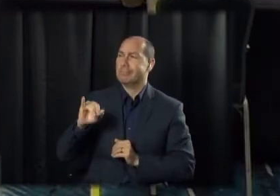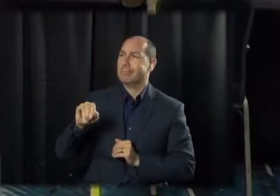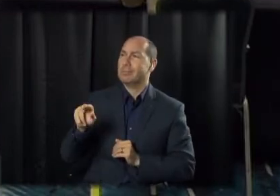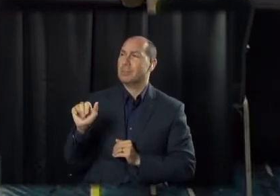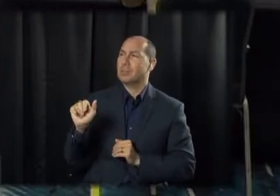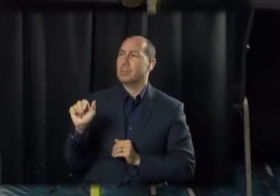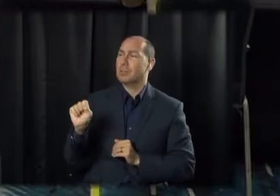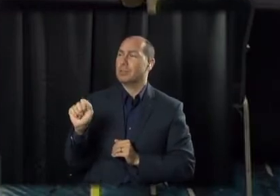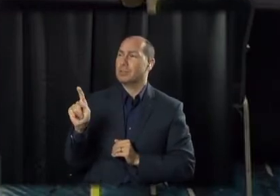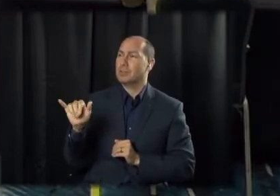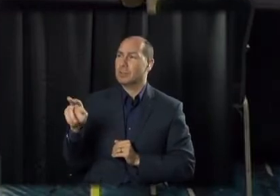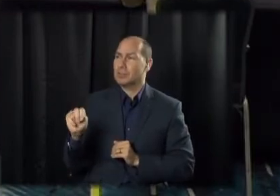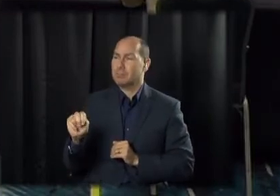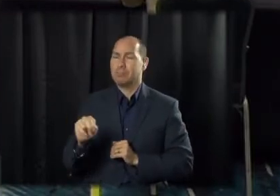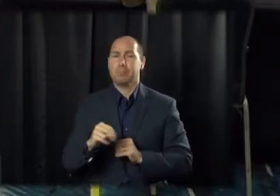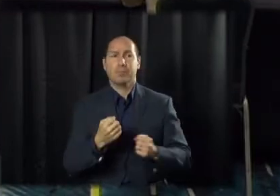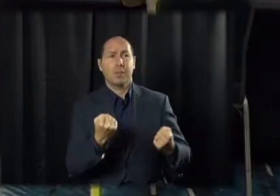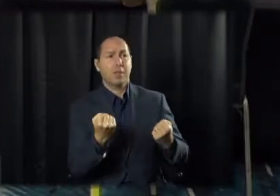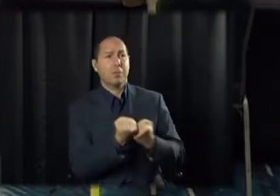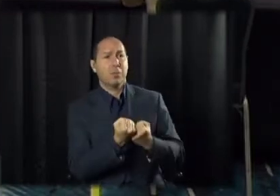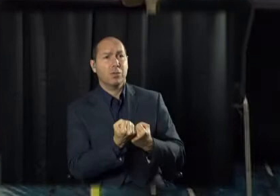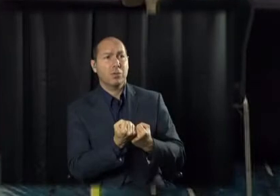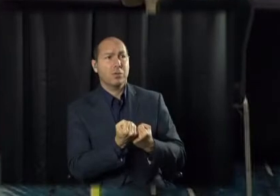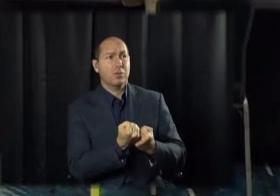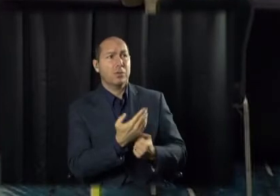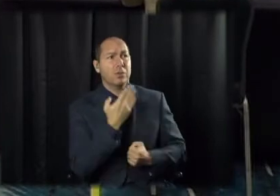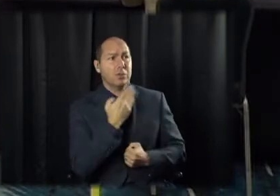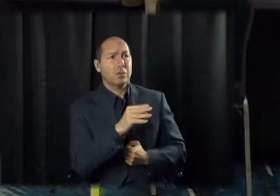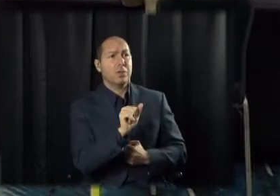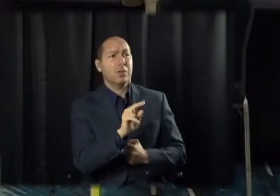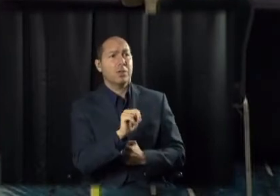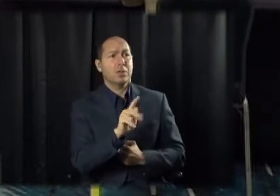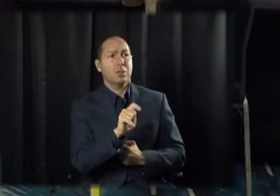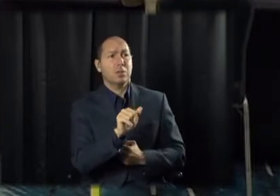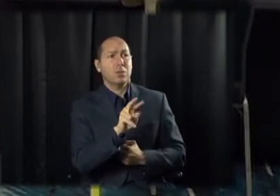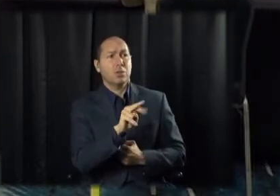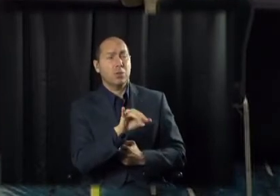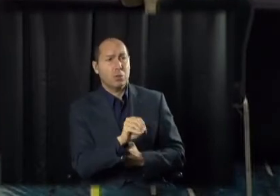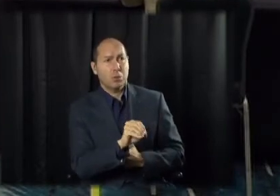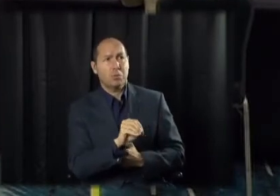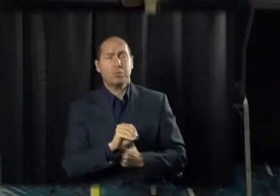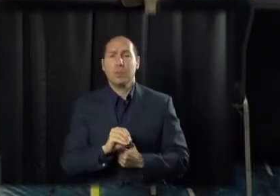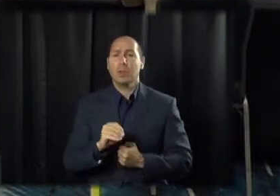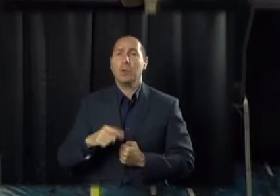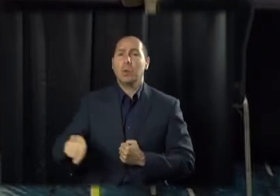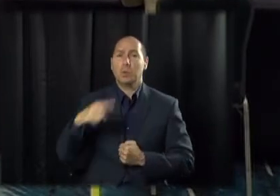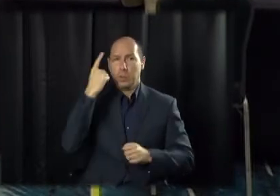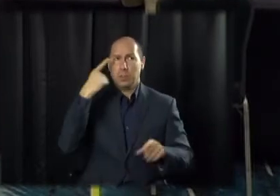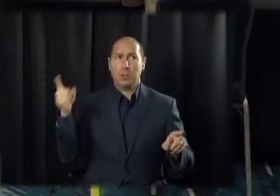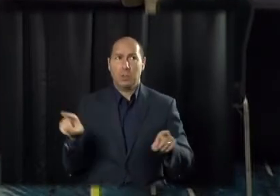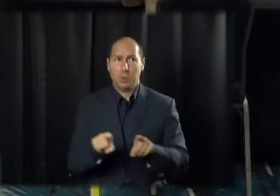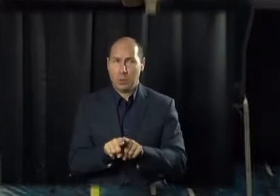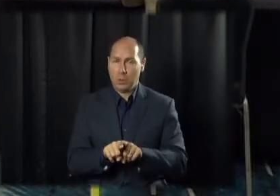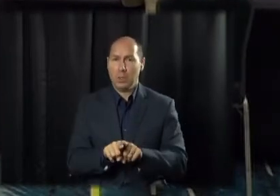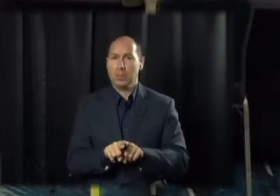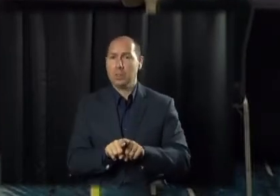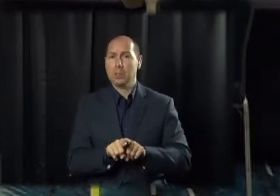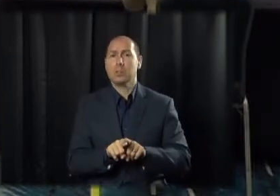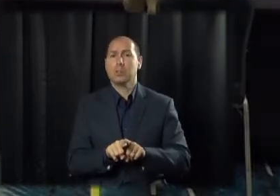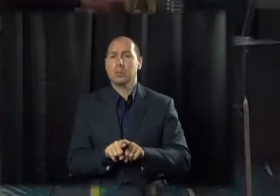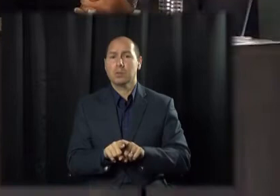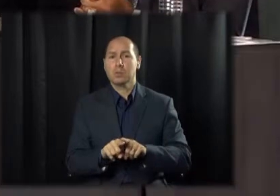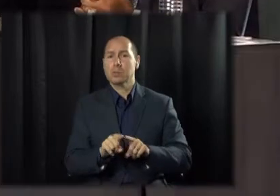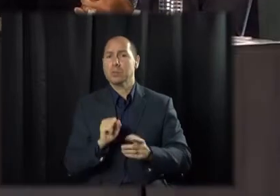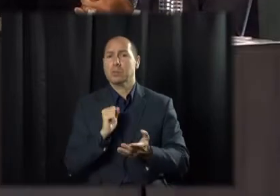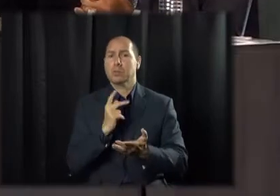Second? I'll second. Thank you, Antonio. All in favor of certifying the Cofina fiscal